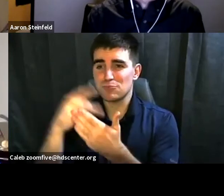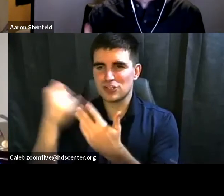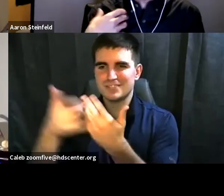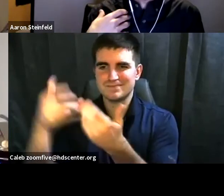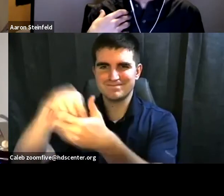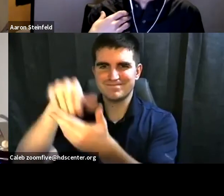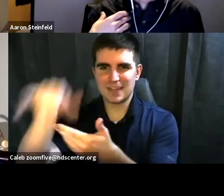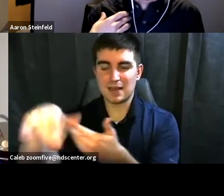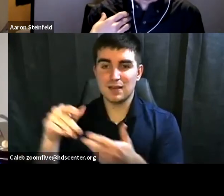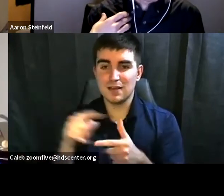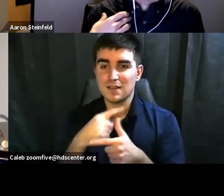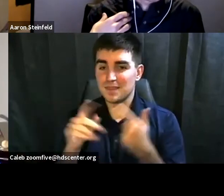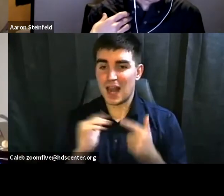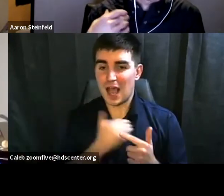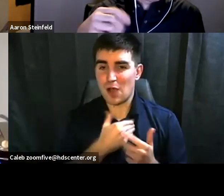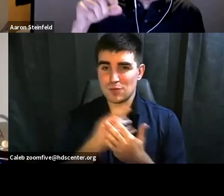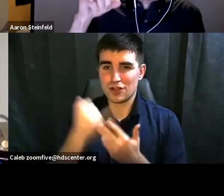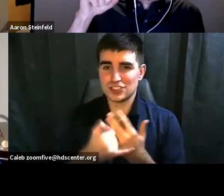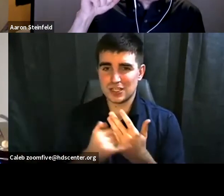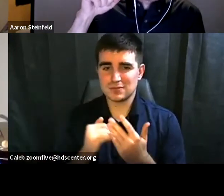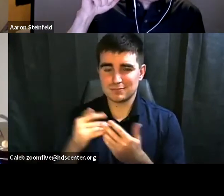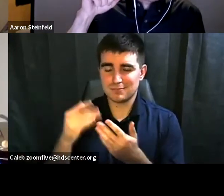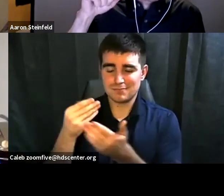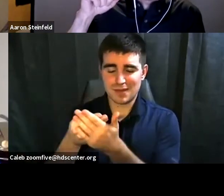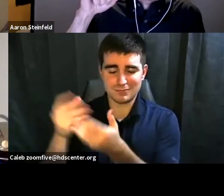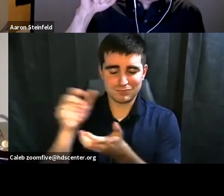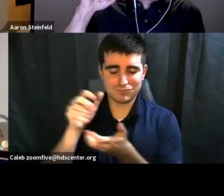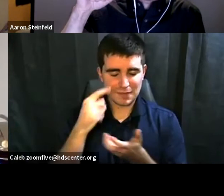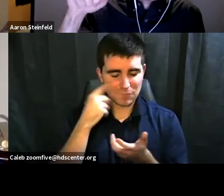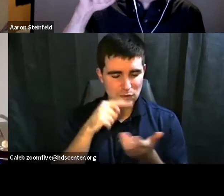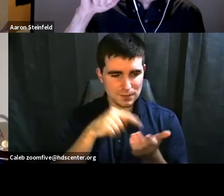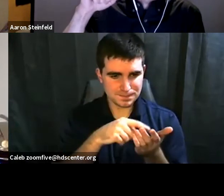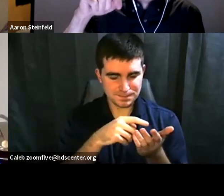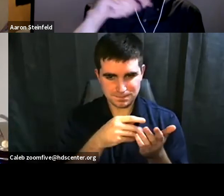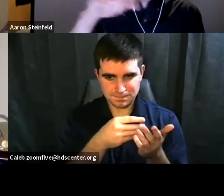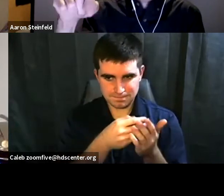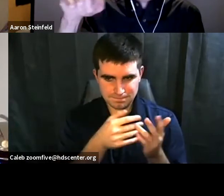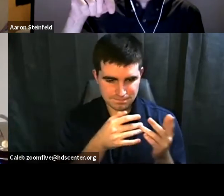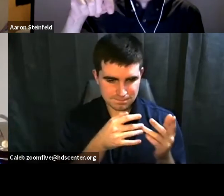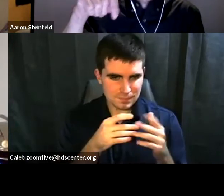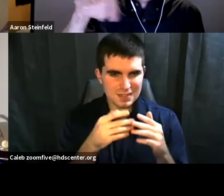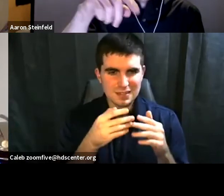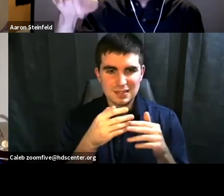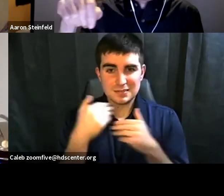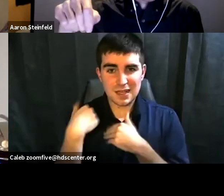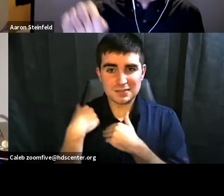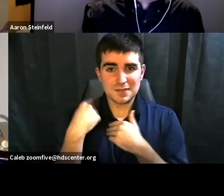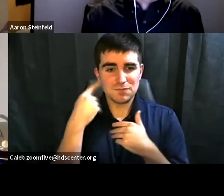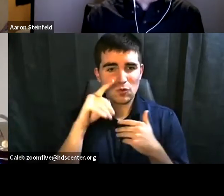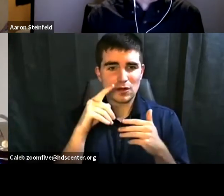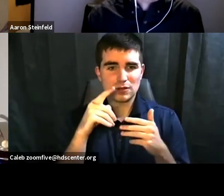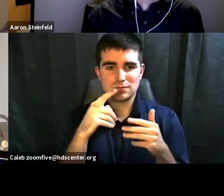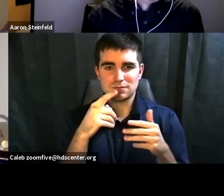And then our project that we're funded on to look at the task of making a transfer or moving around inside